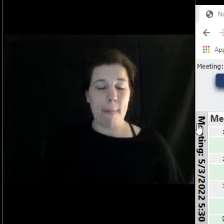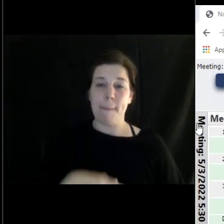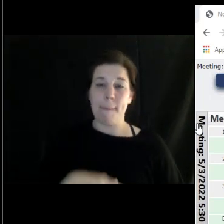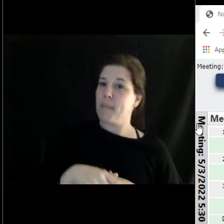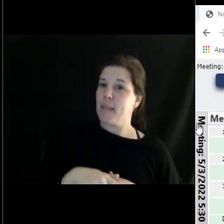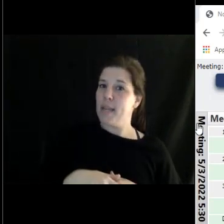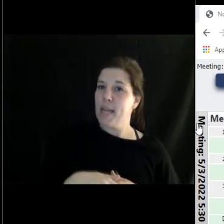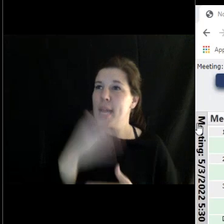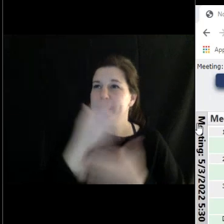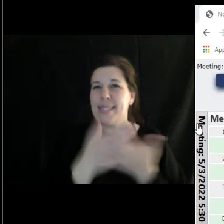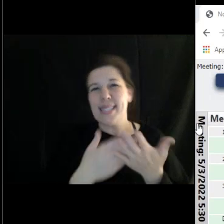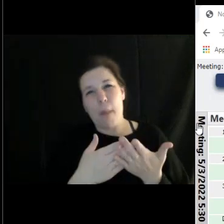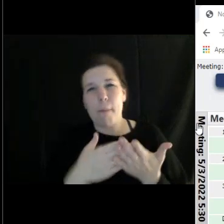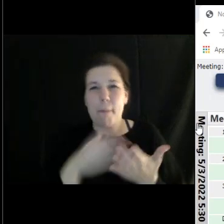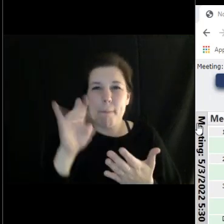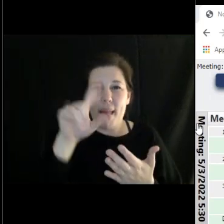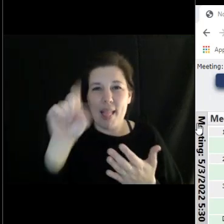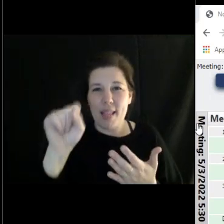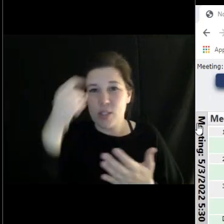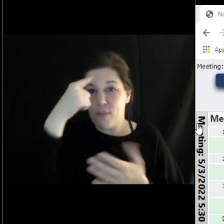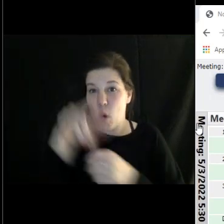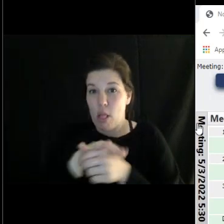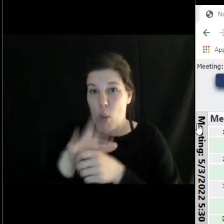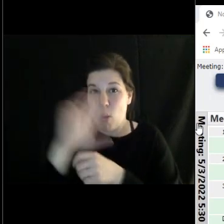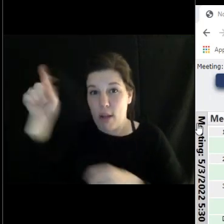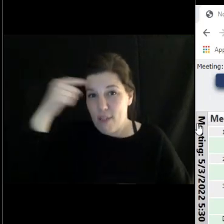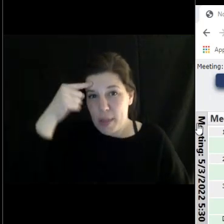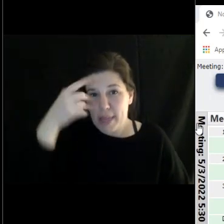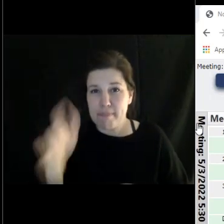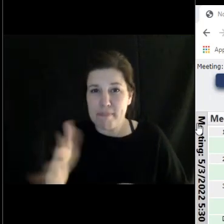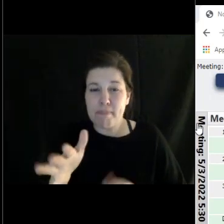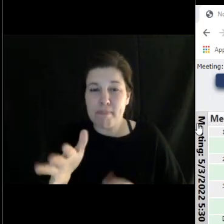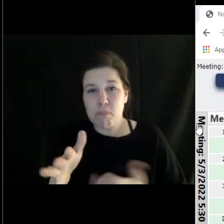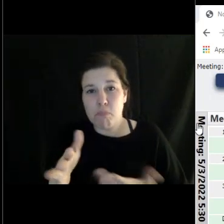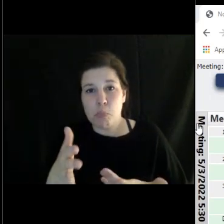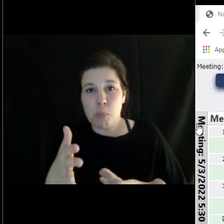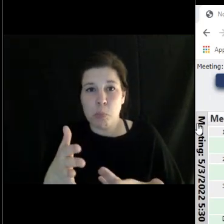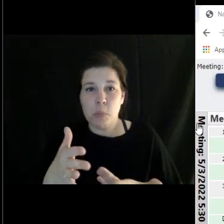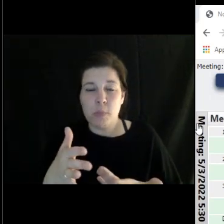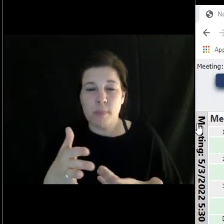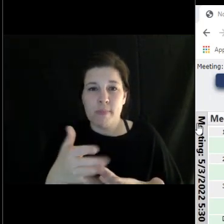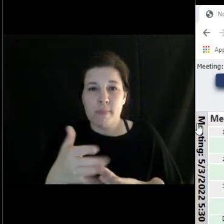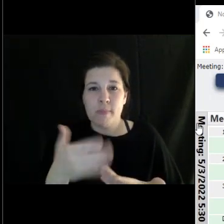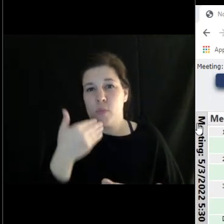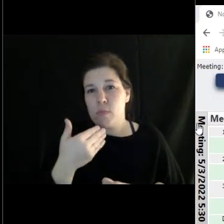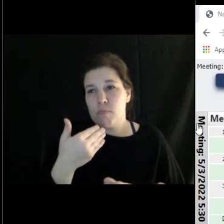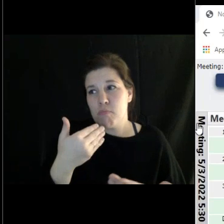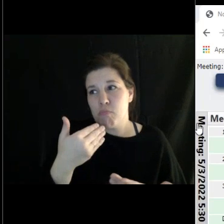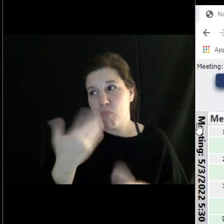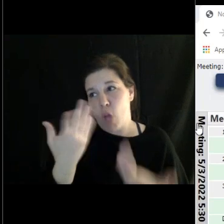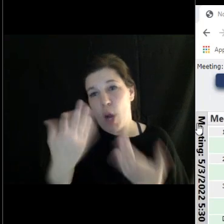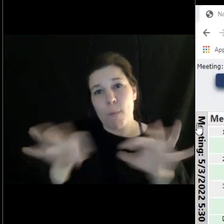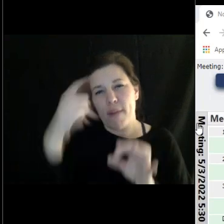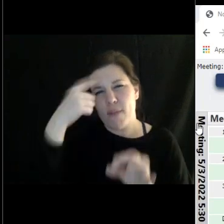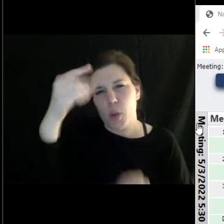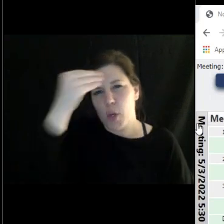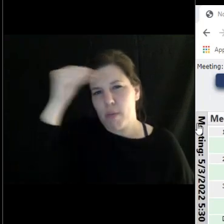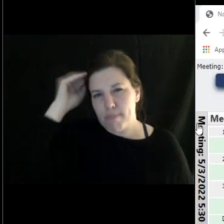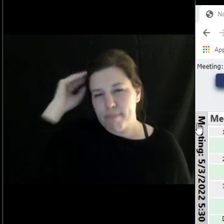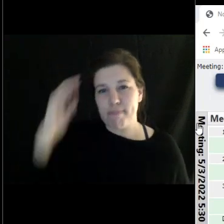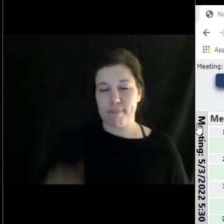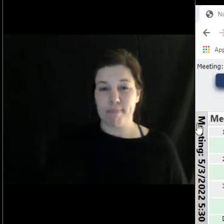great bills that passed this year in regards to local governments, but also some wins that I think are important to put on your radar. One, of course, was the most, I would say,